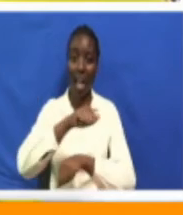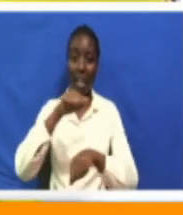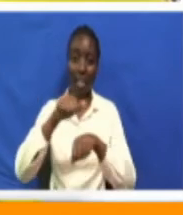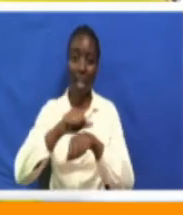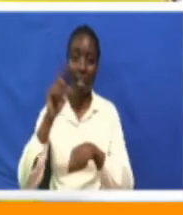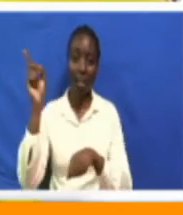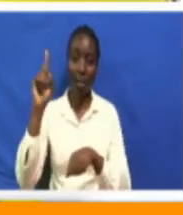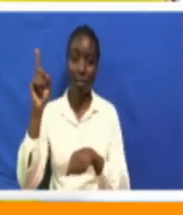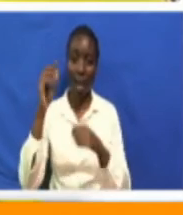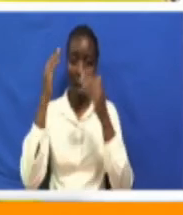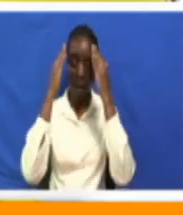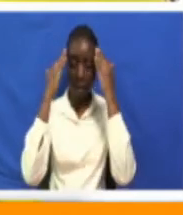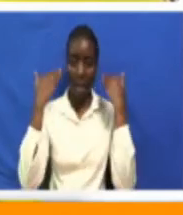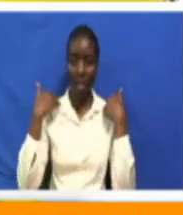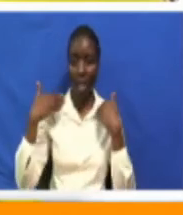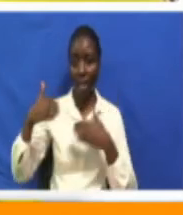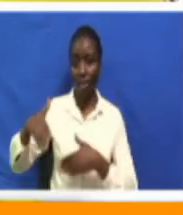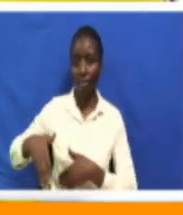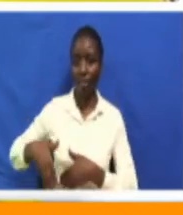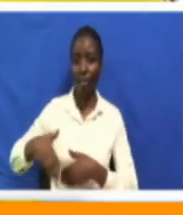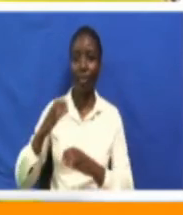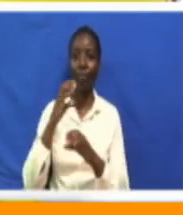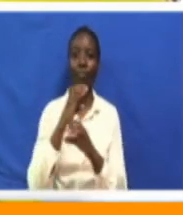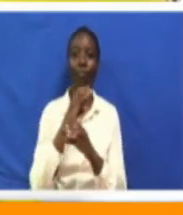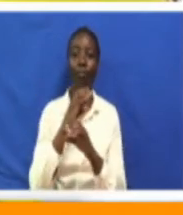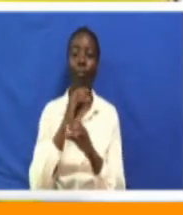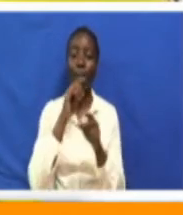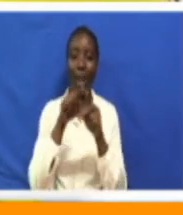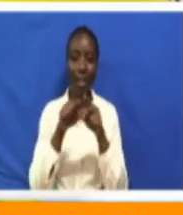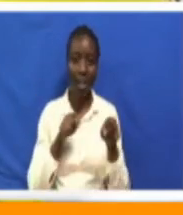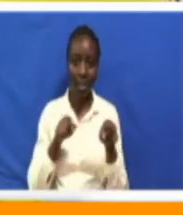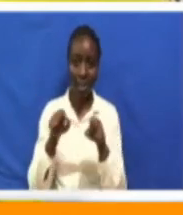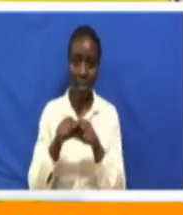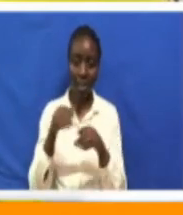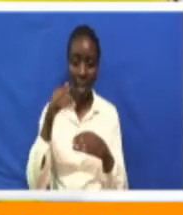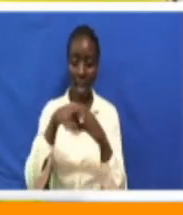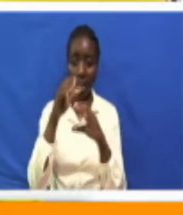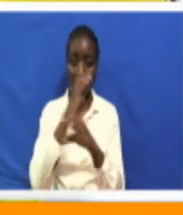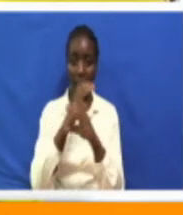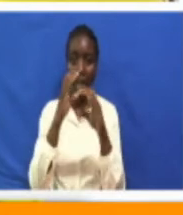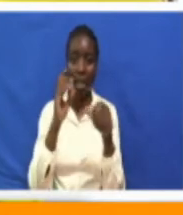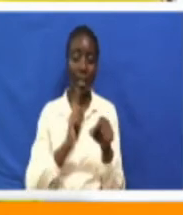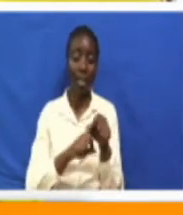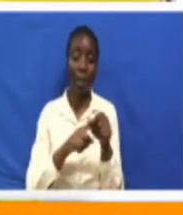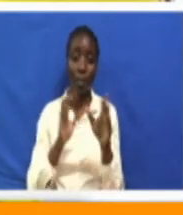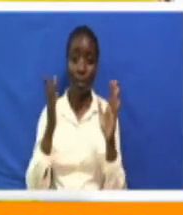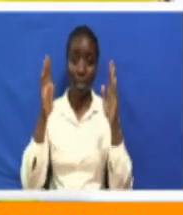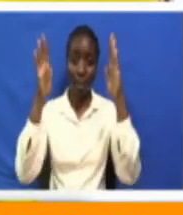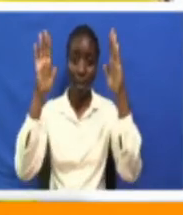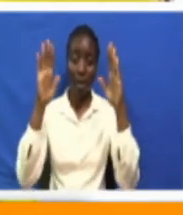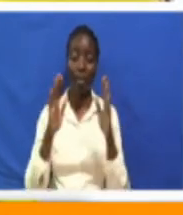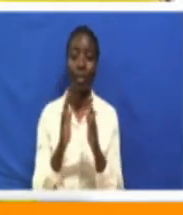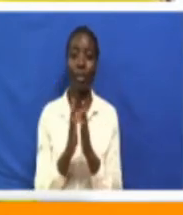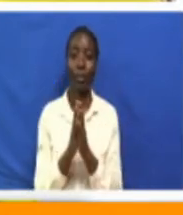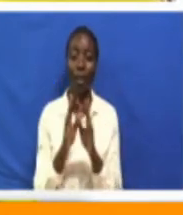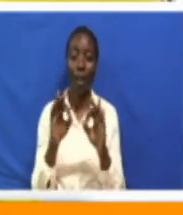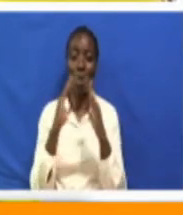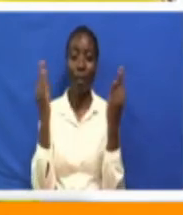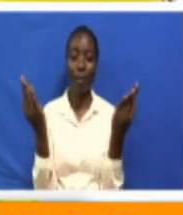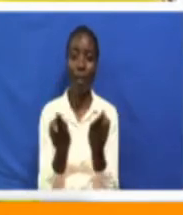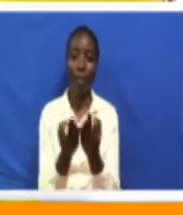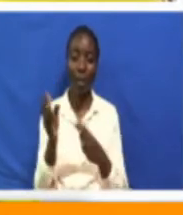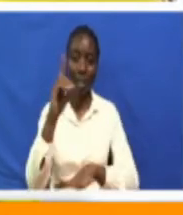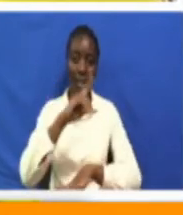dear brothers and dear Sisters in Christ as we celebrate the Archdiocese the season Family